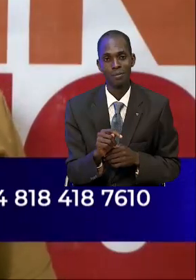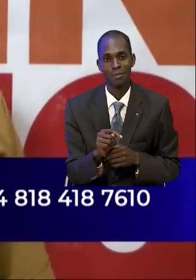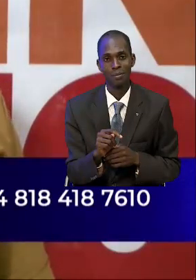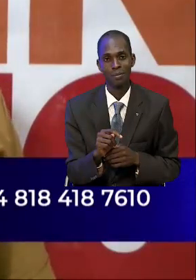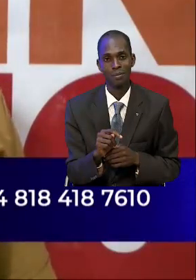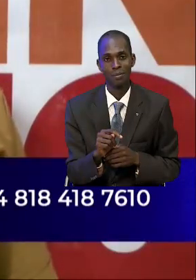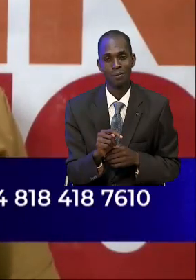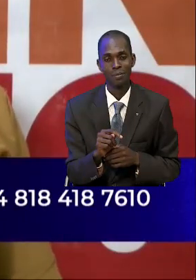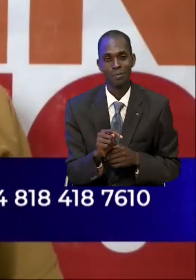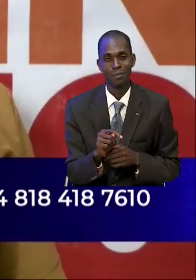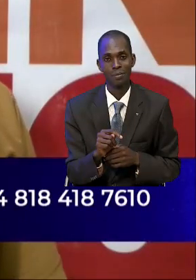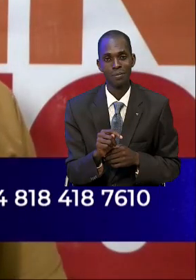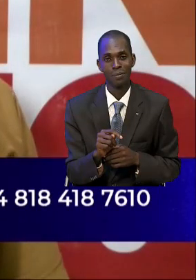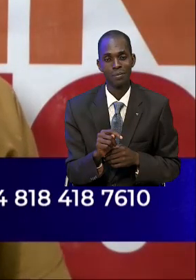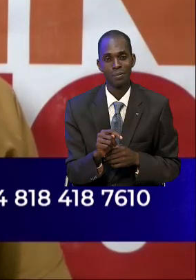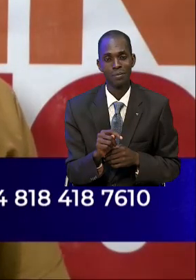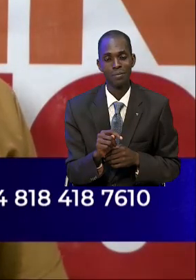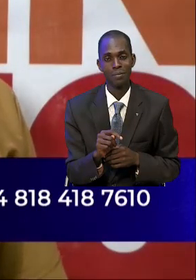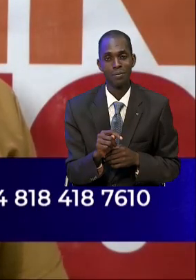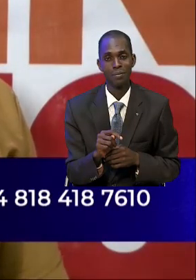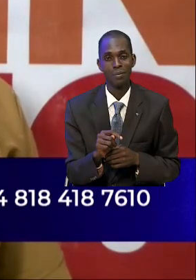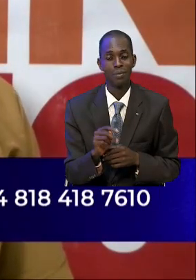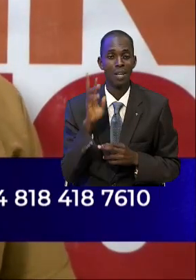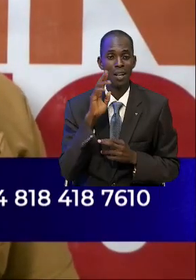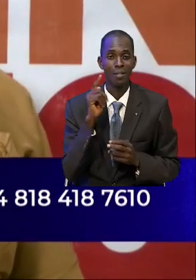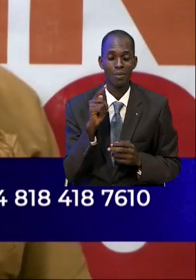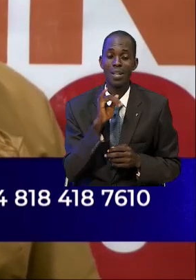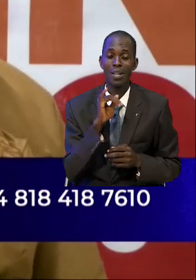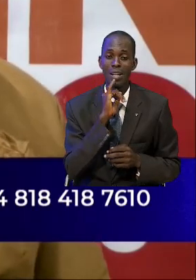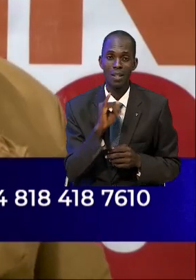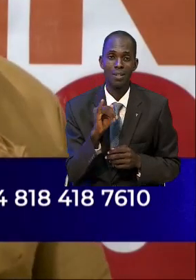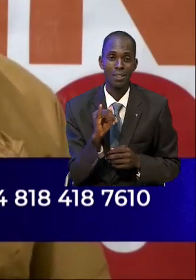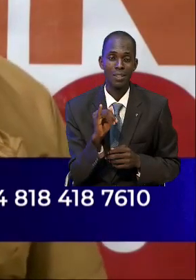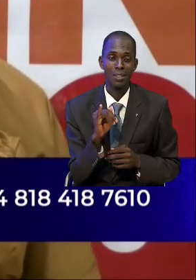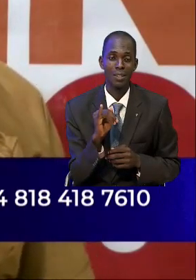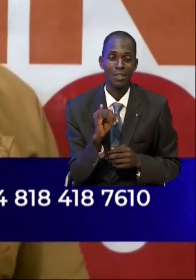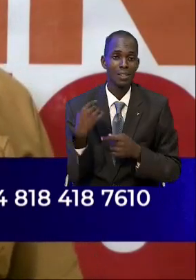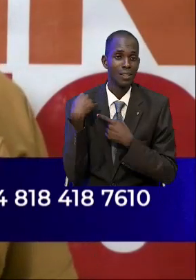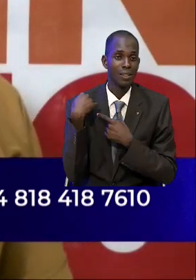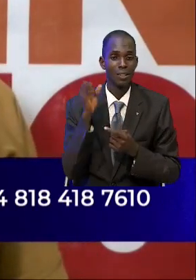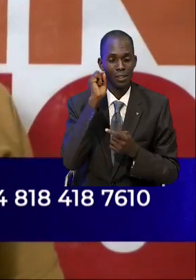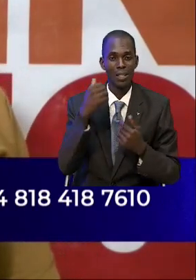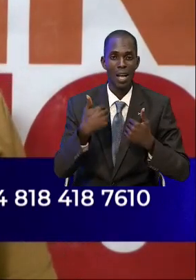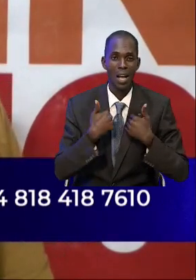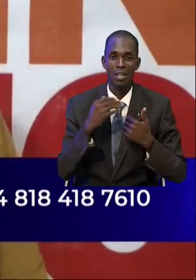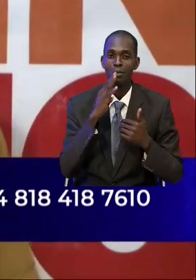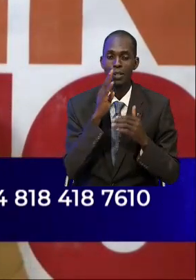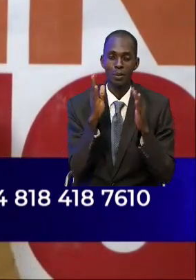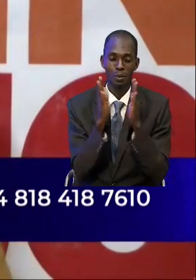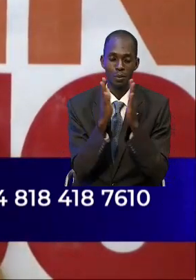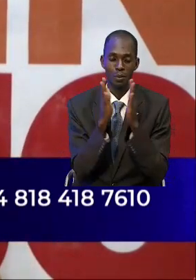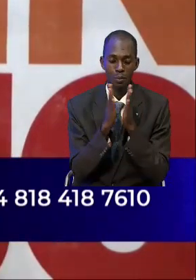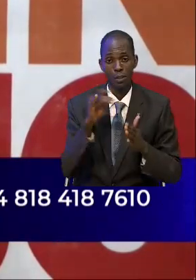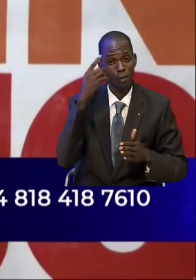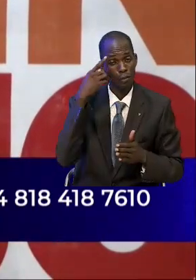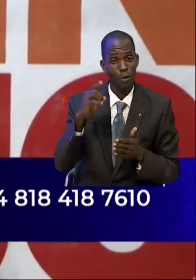from Oji River Region in the Enugu in a group of districts. My testimony goes like this.